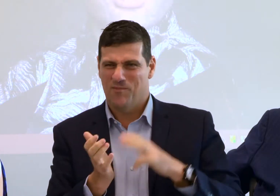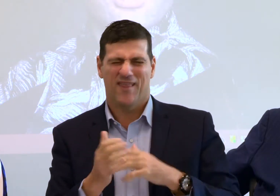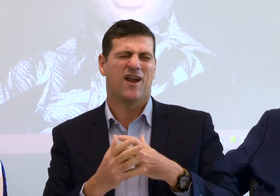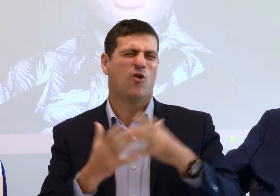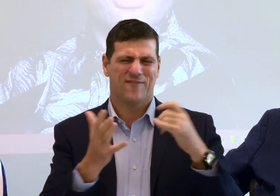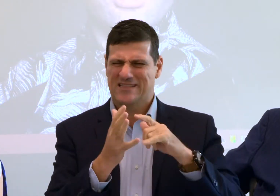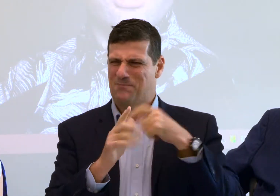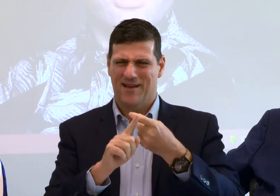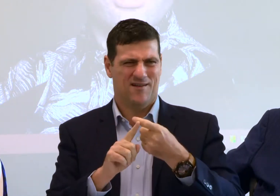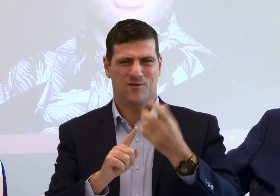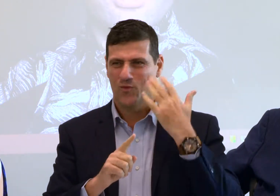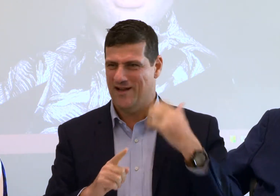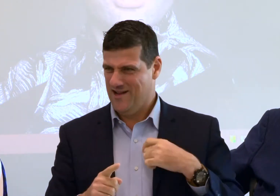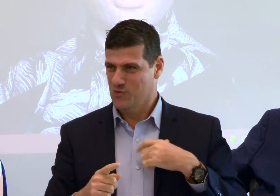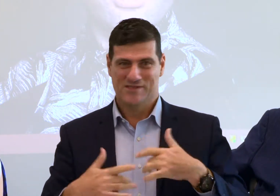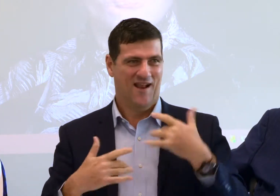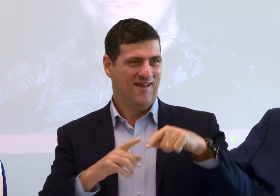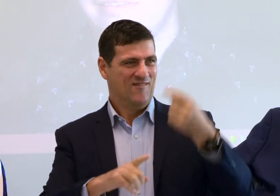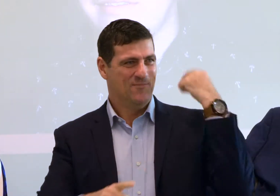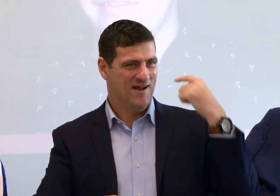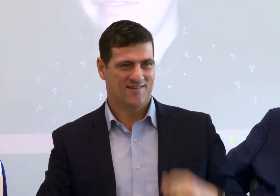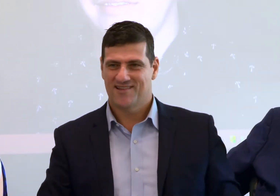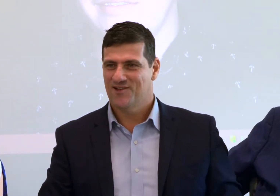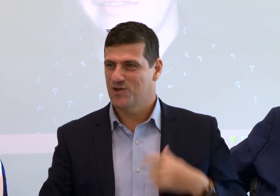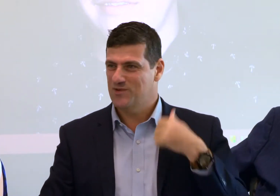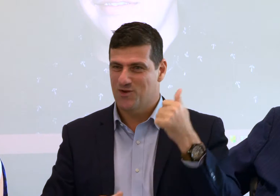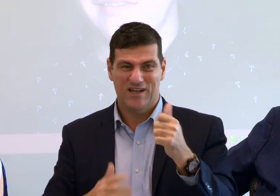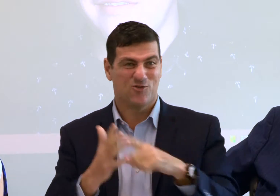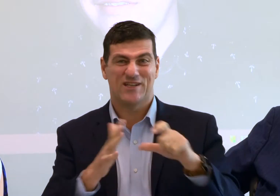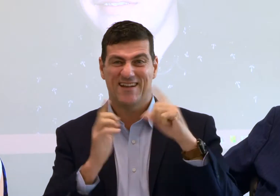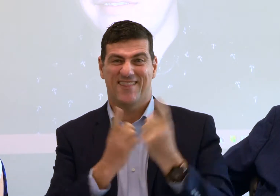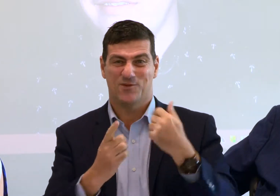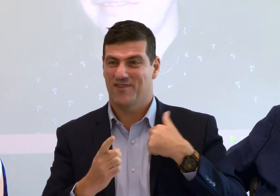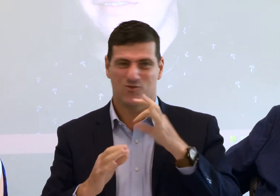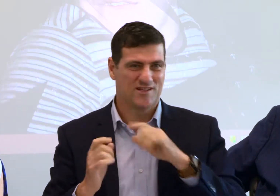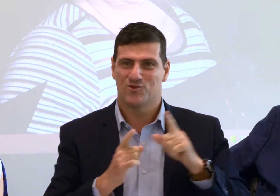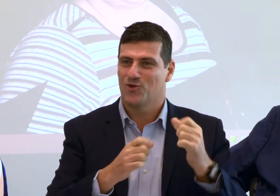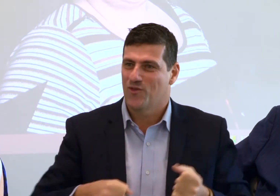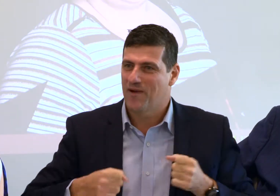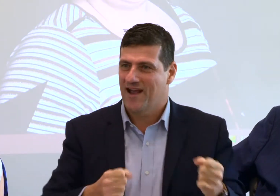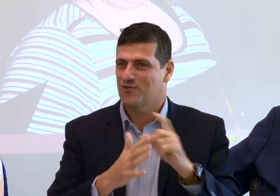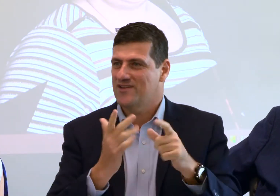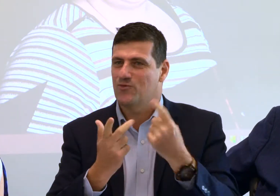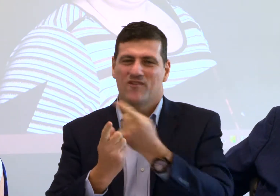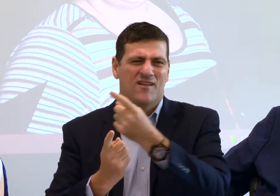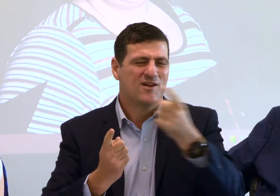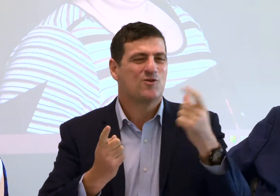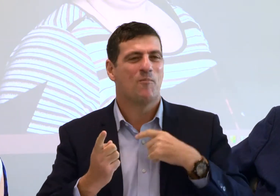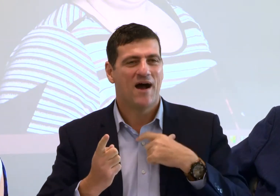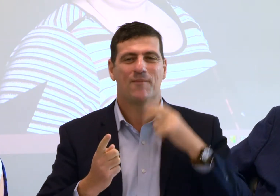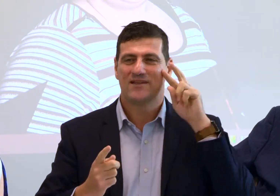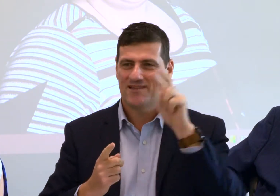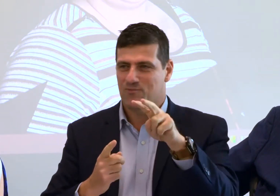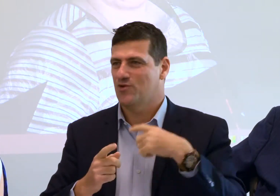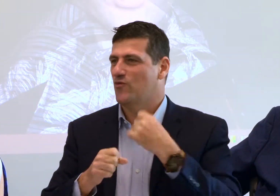that's my view. My grandmother was very spunky when she was alive back in the past. She was great, she did things, she took us to